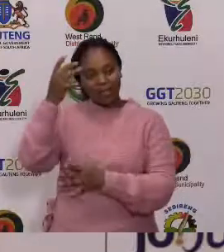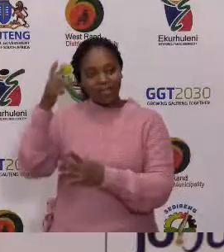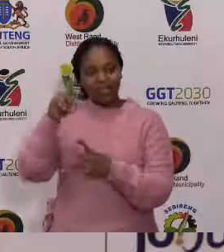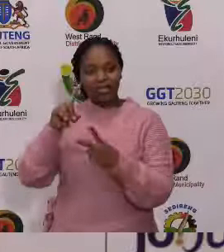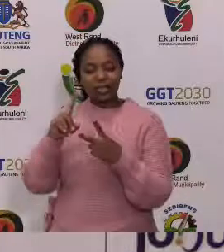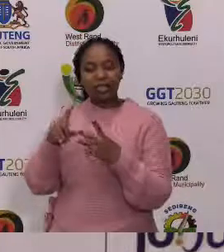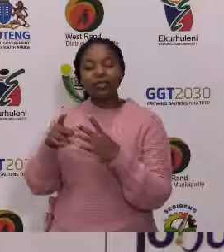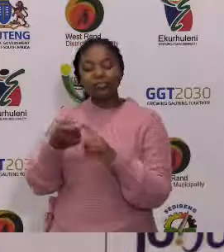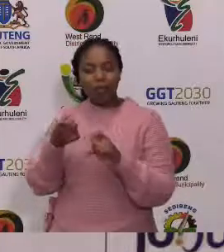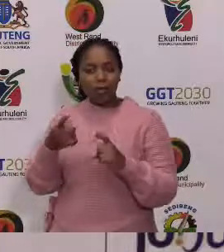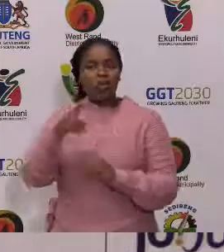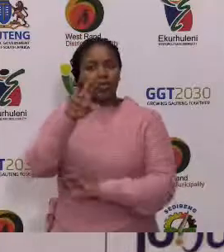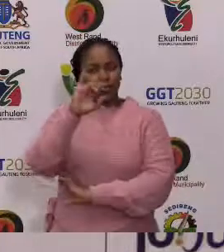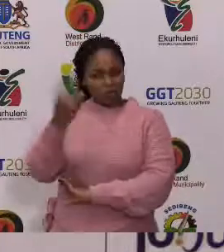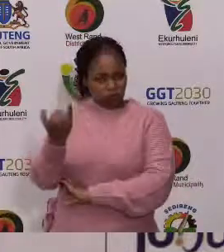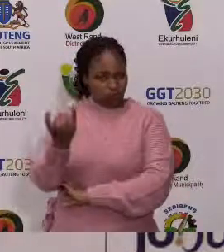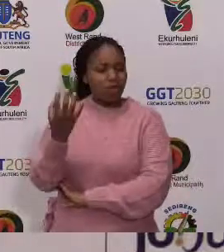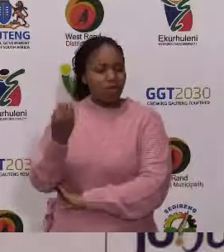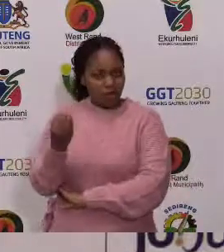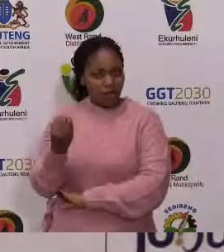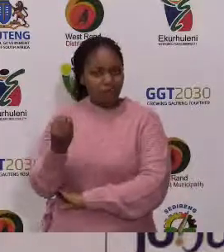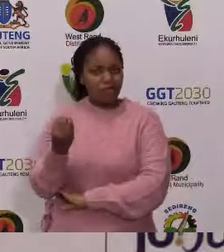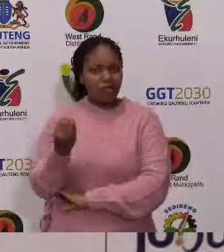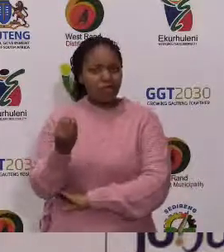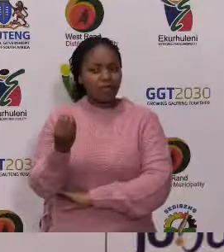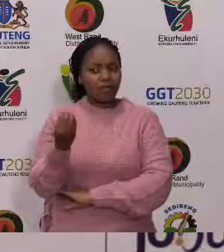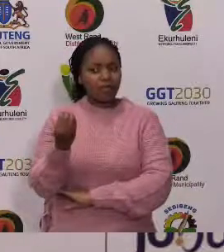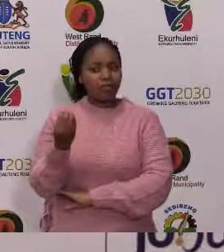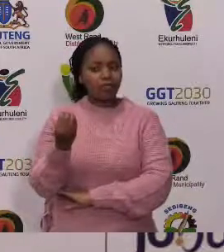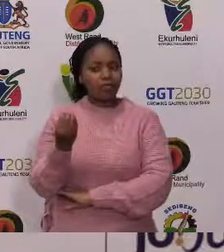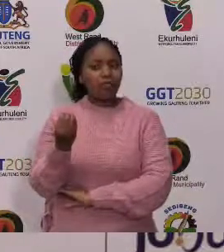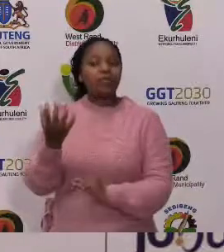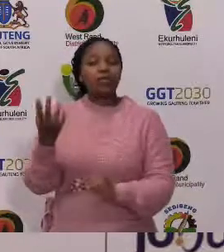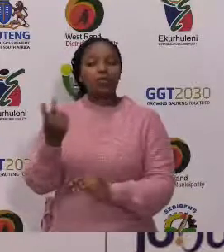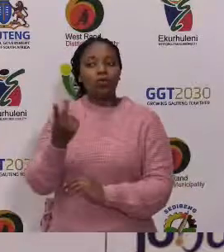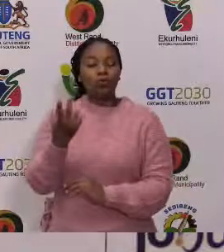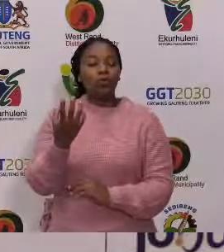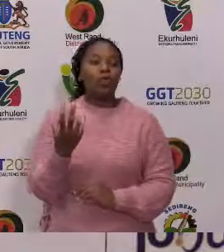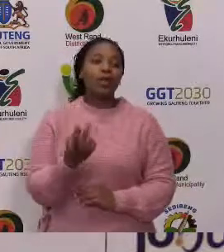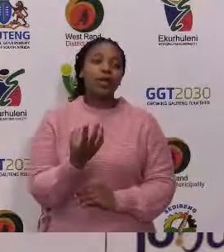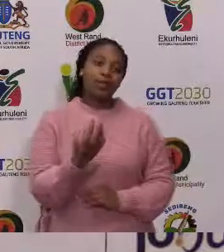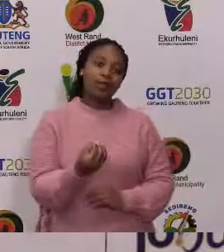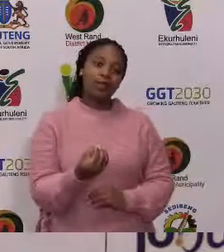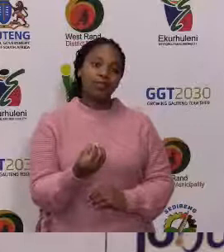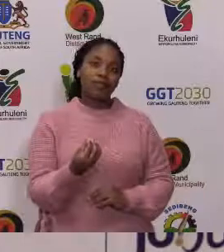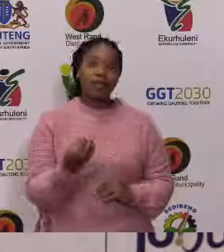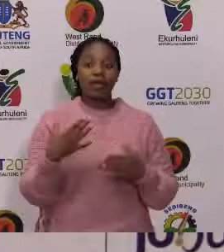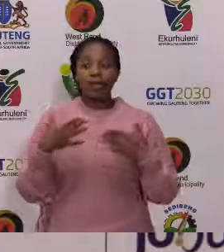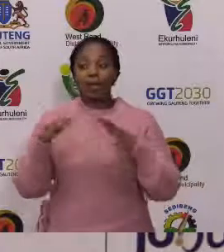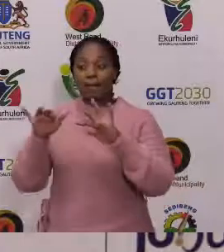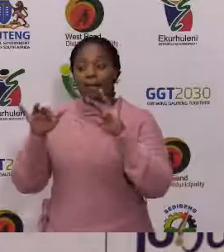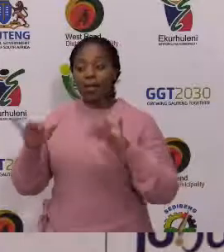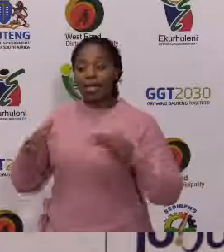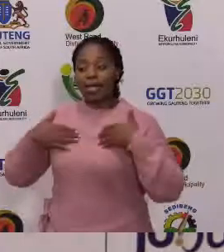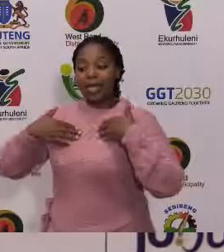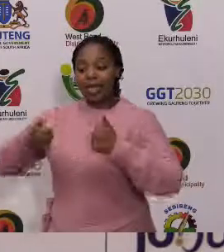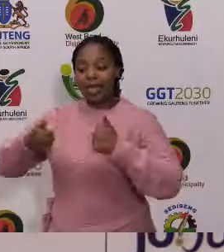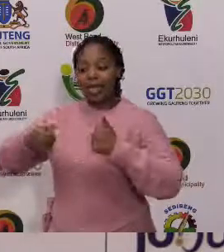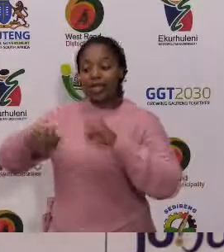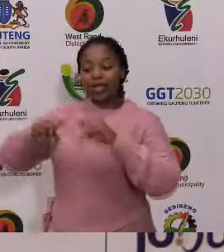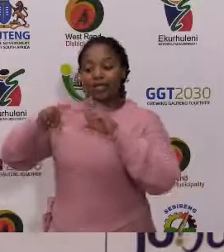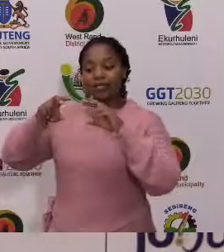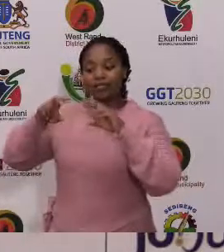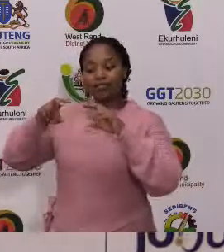professors from the University of Johannesburg. In fact, we also have a public health specialist who's in the team,